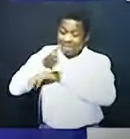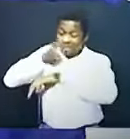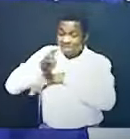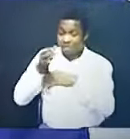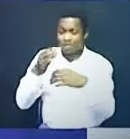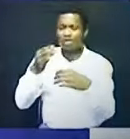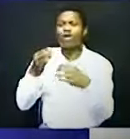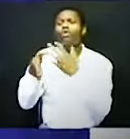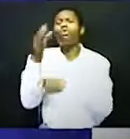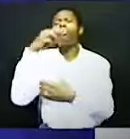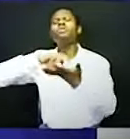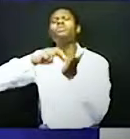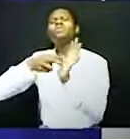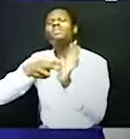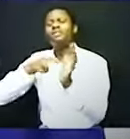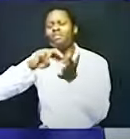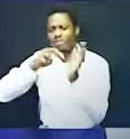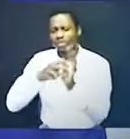himself.